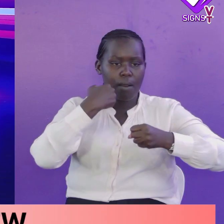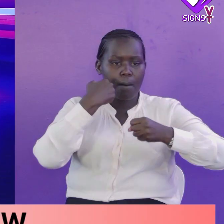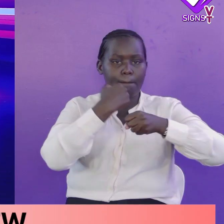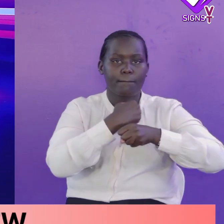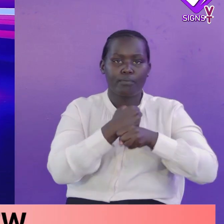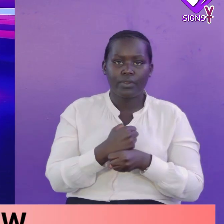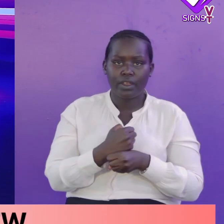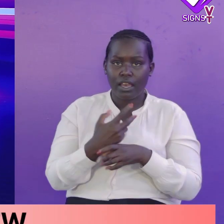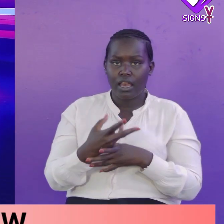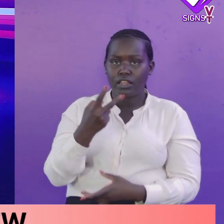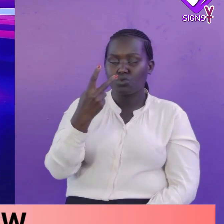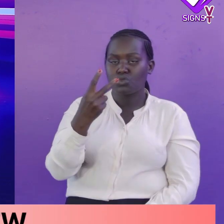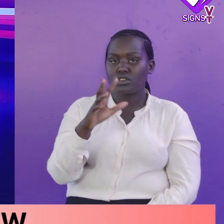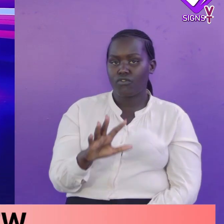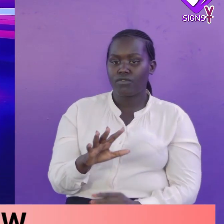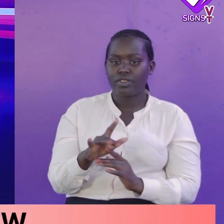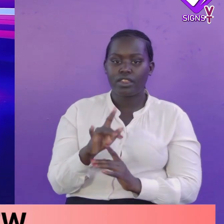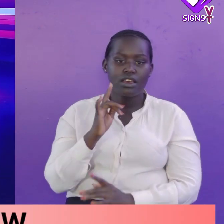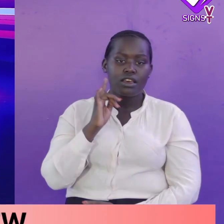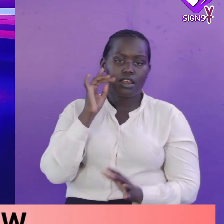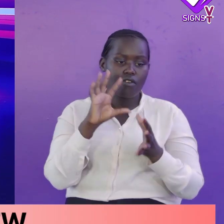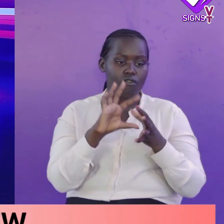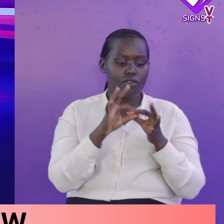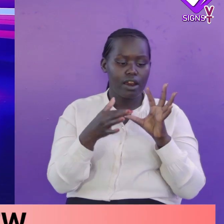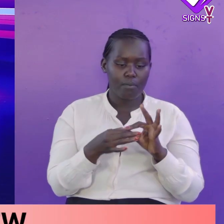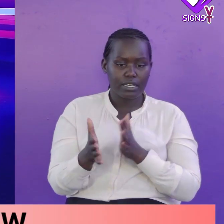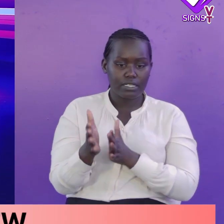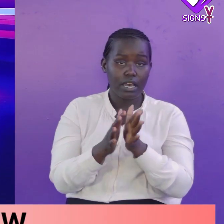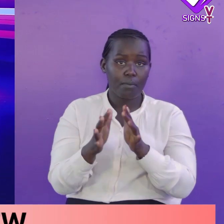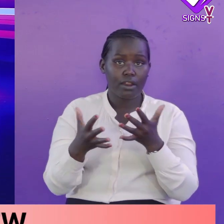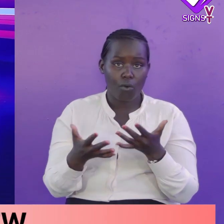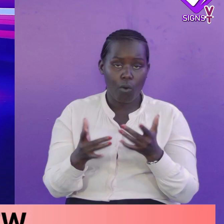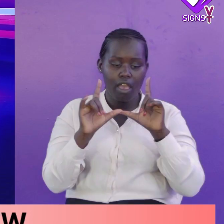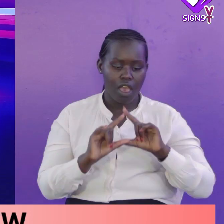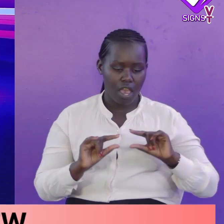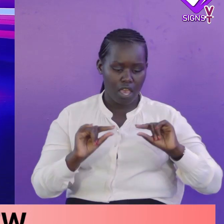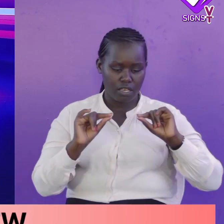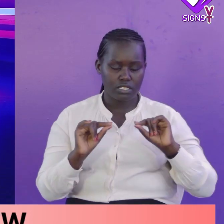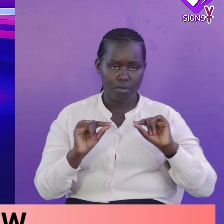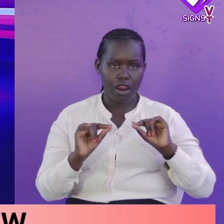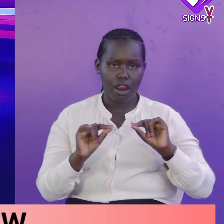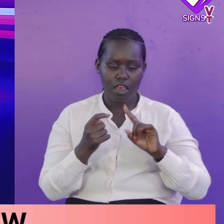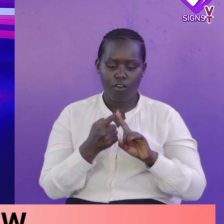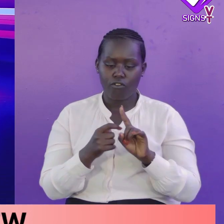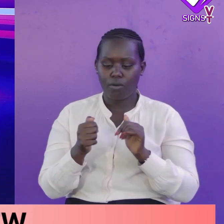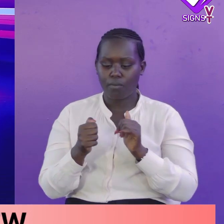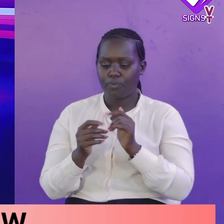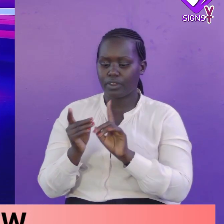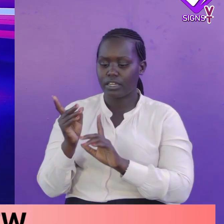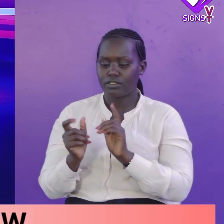25th Summer Deaflympics, scheduled to take place in Tokyo, Japan from the 15th